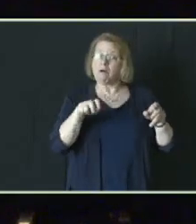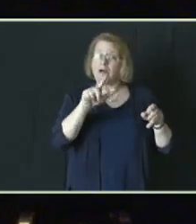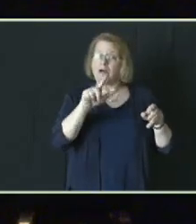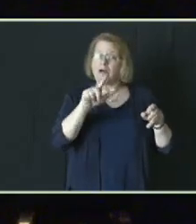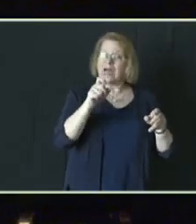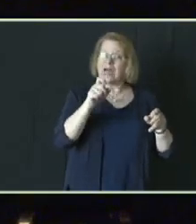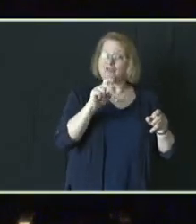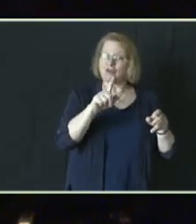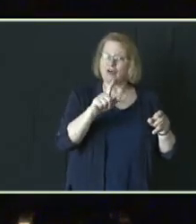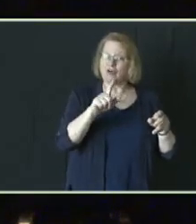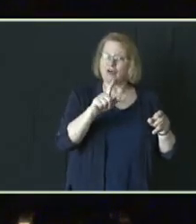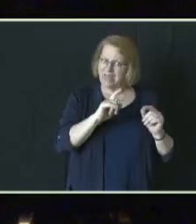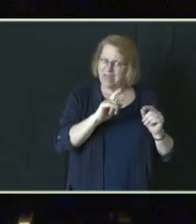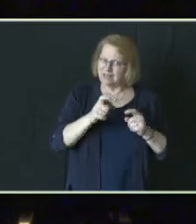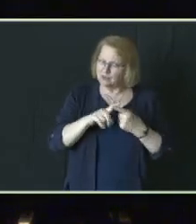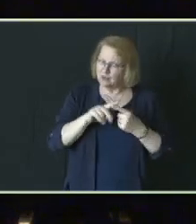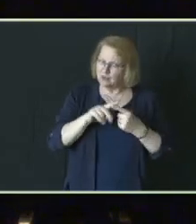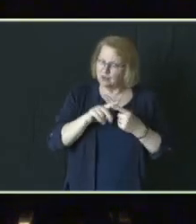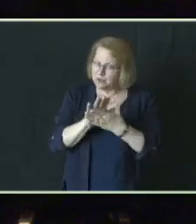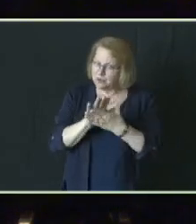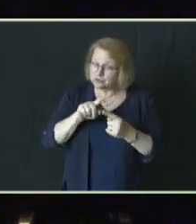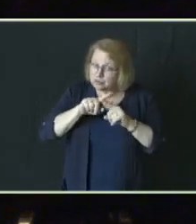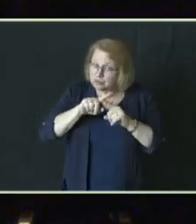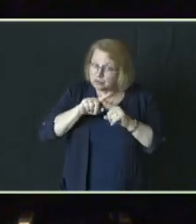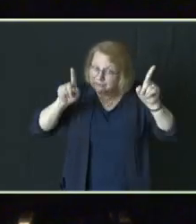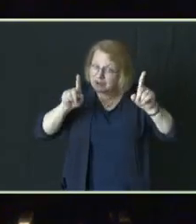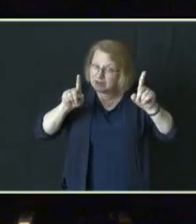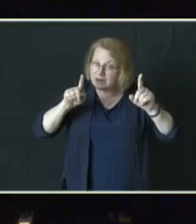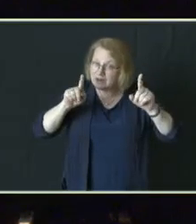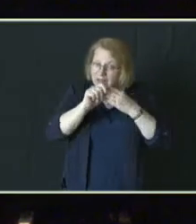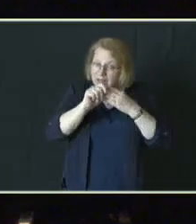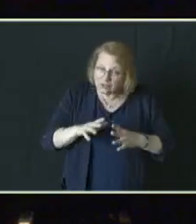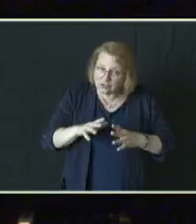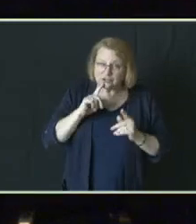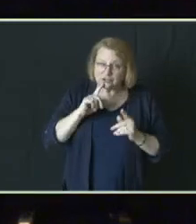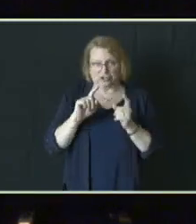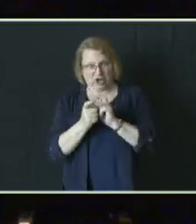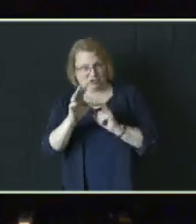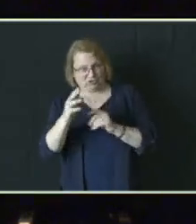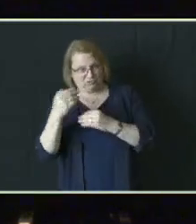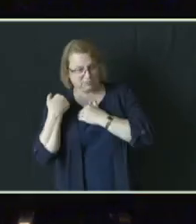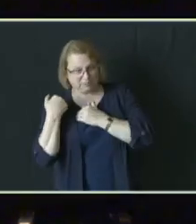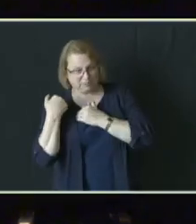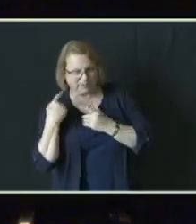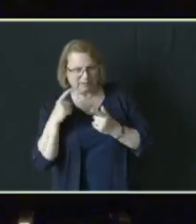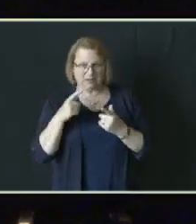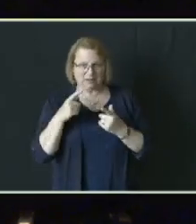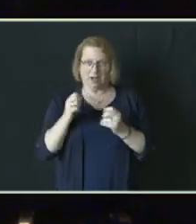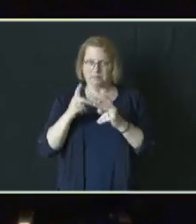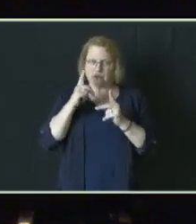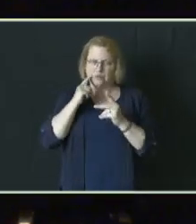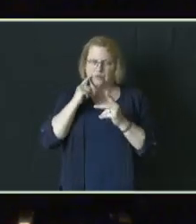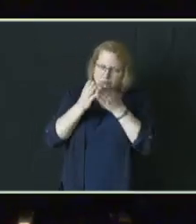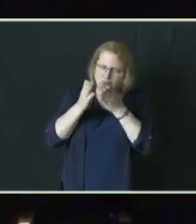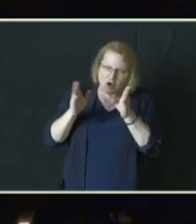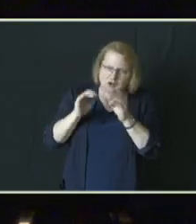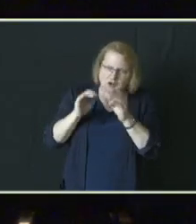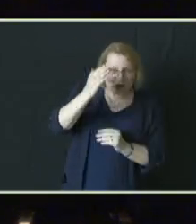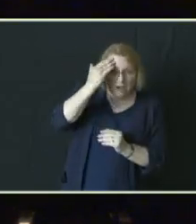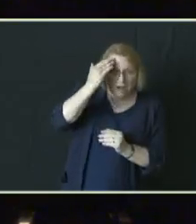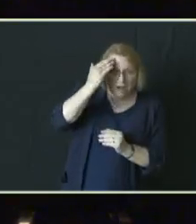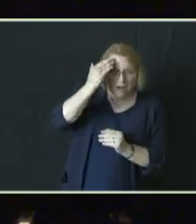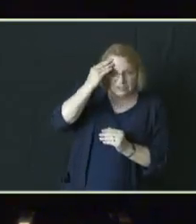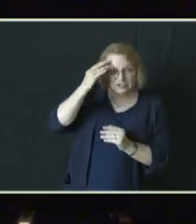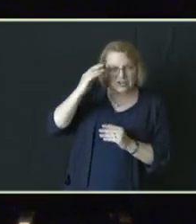exposure to different leaders, a change in responsibilities, a chance to broaden your business knowledge, and create greater